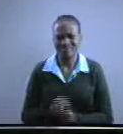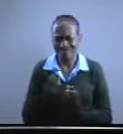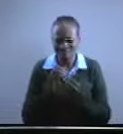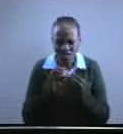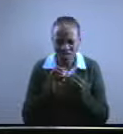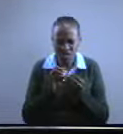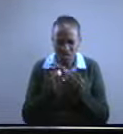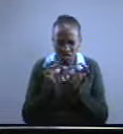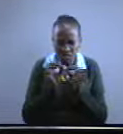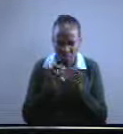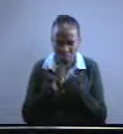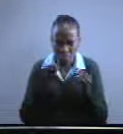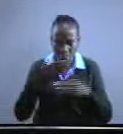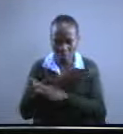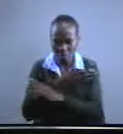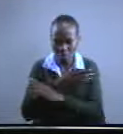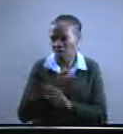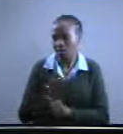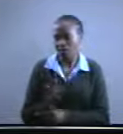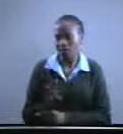here. Honourable Kalyan